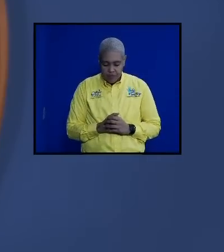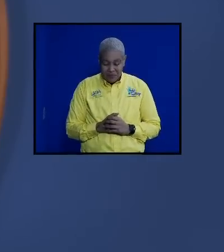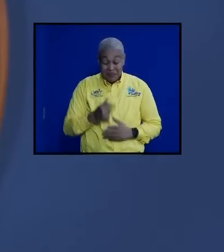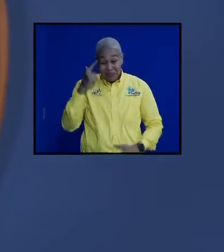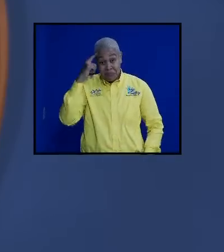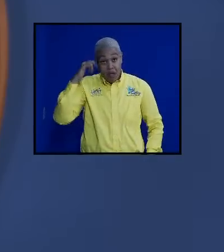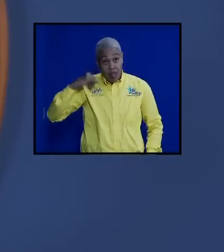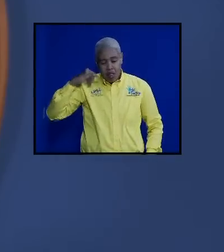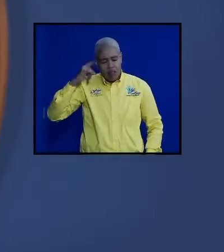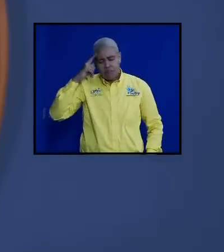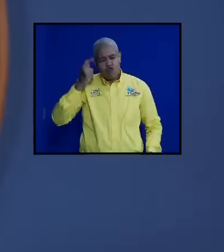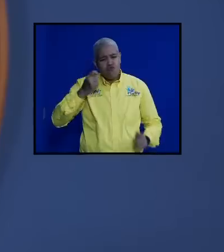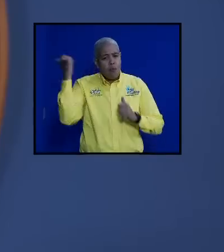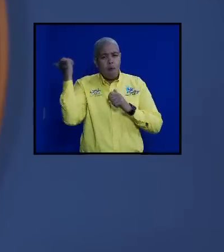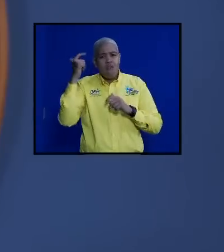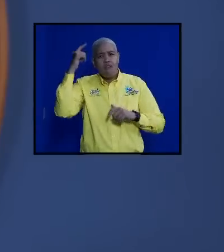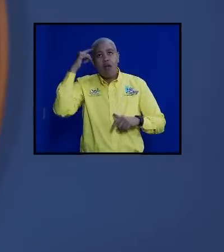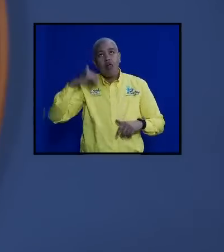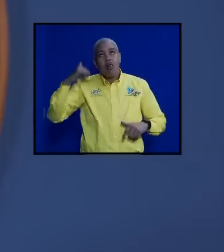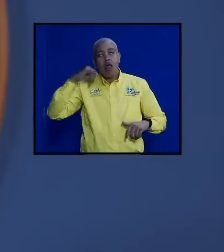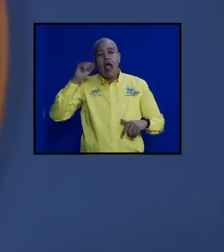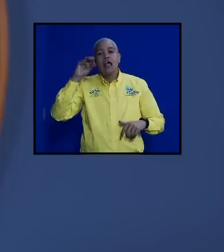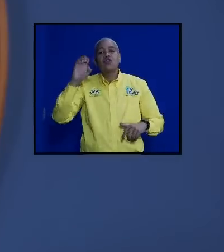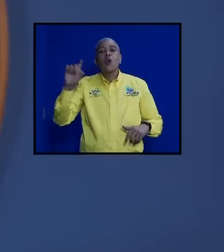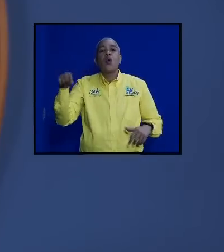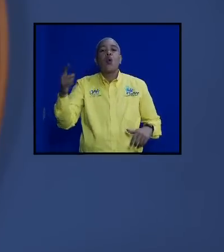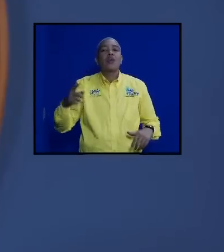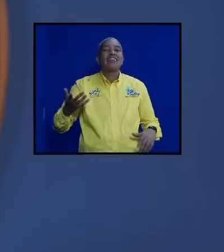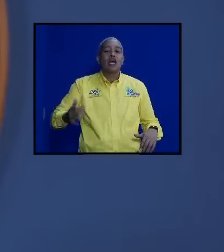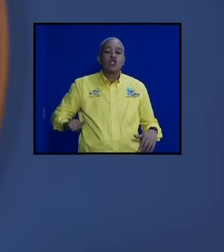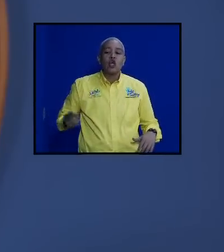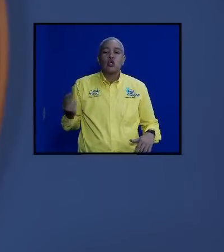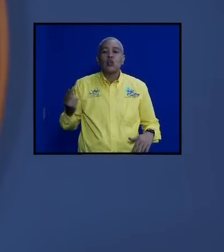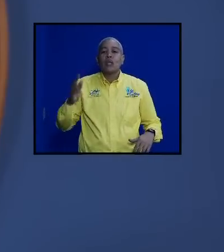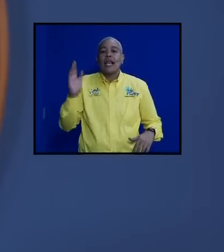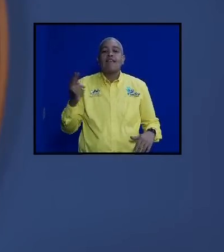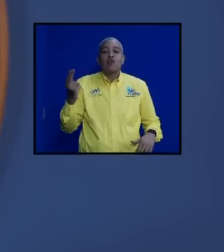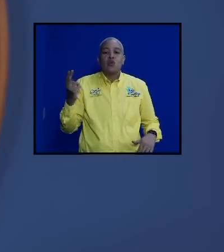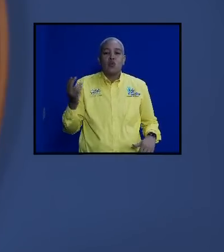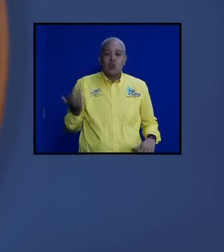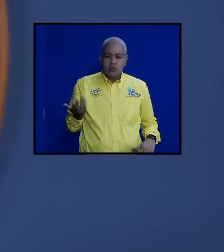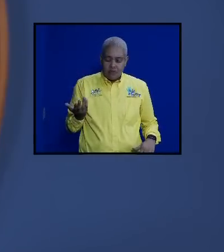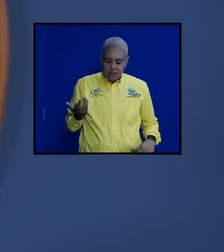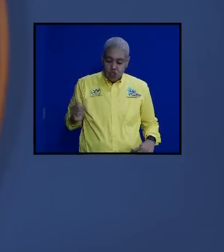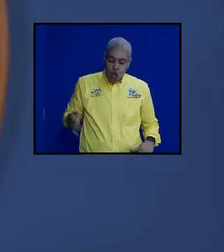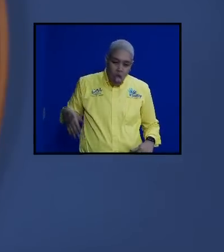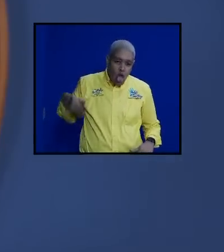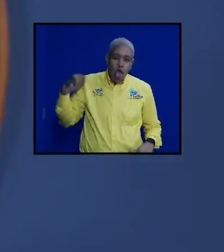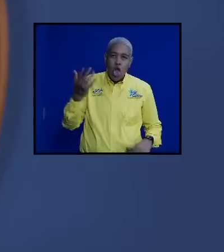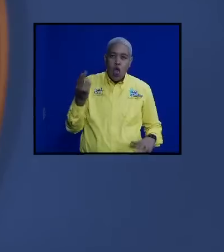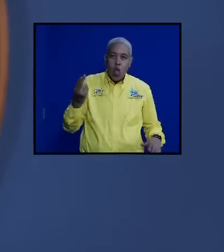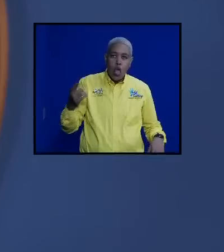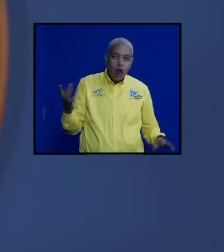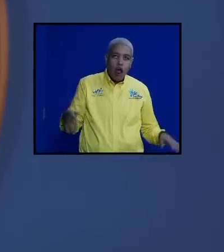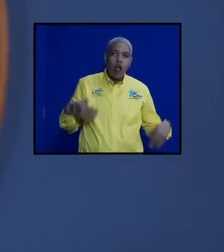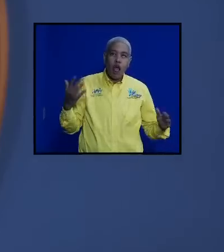the SOEs are just, you have them in your back pocket and you never use them. They are